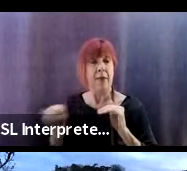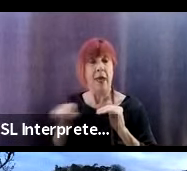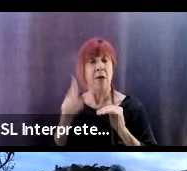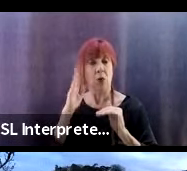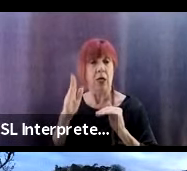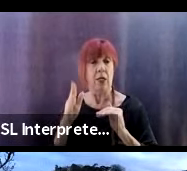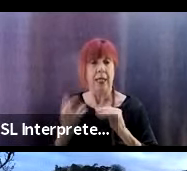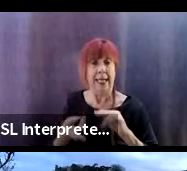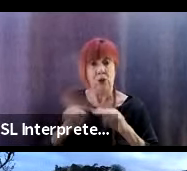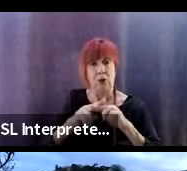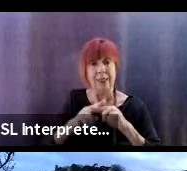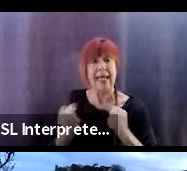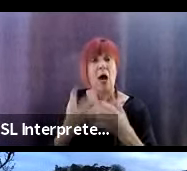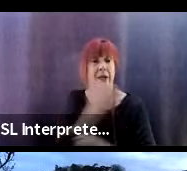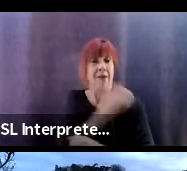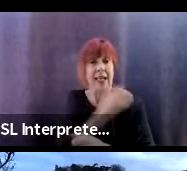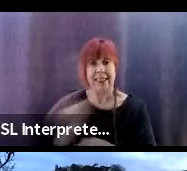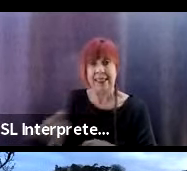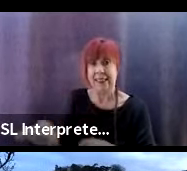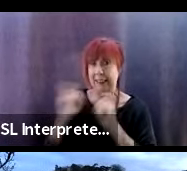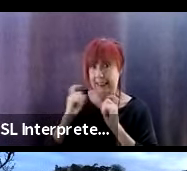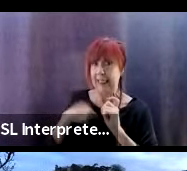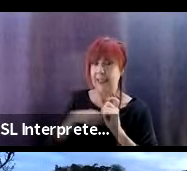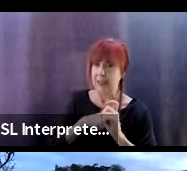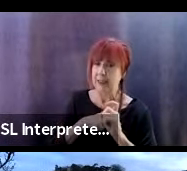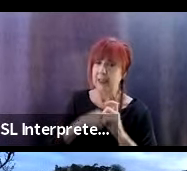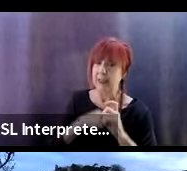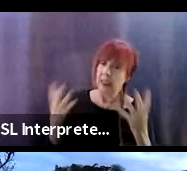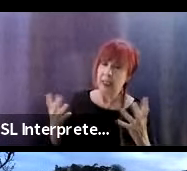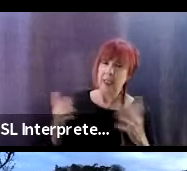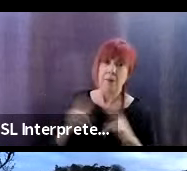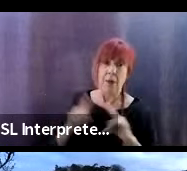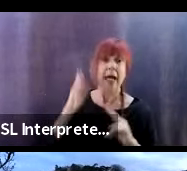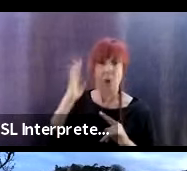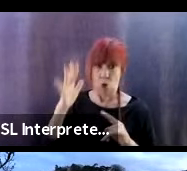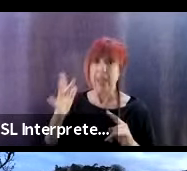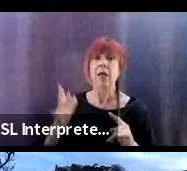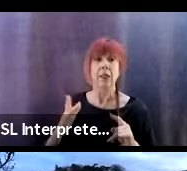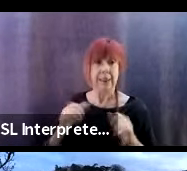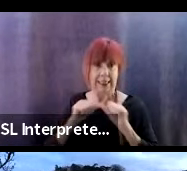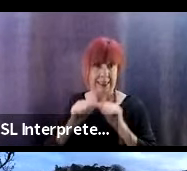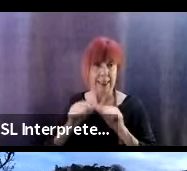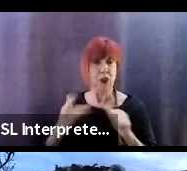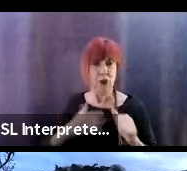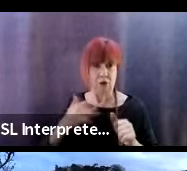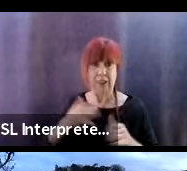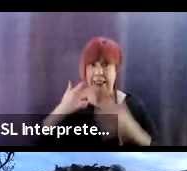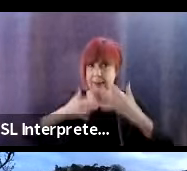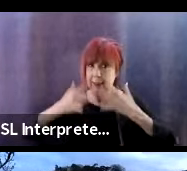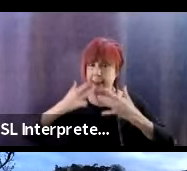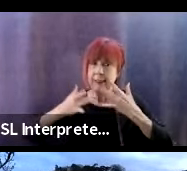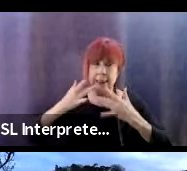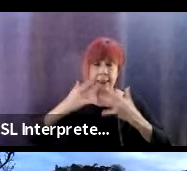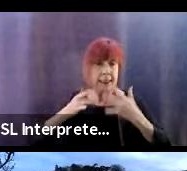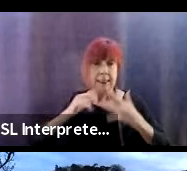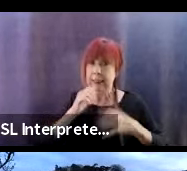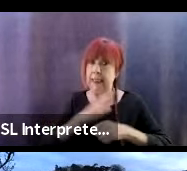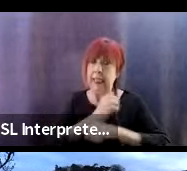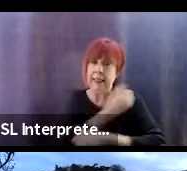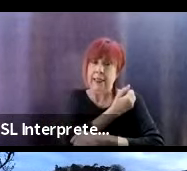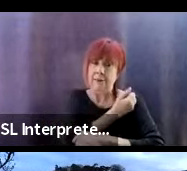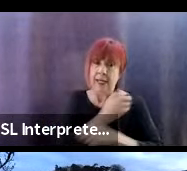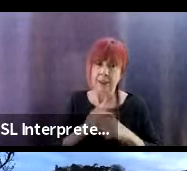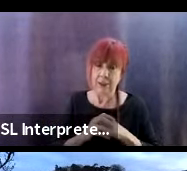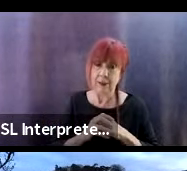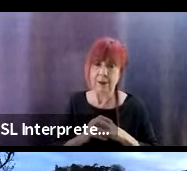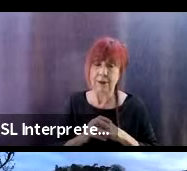So that actually answers some of the other questions in the chat as well about just some of the constraints we're seeing. But, I think we're all continuing to